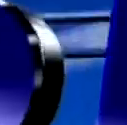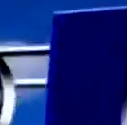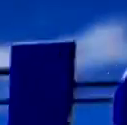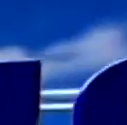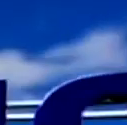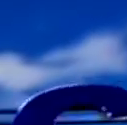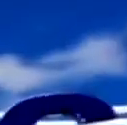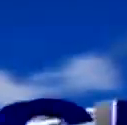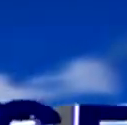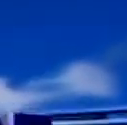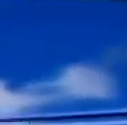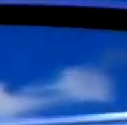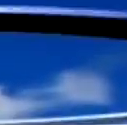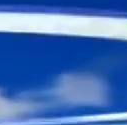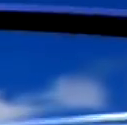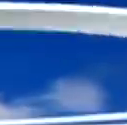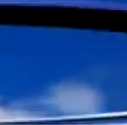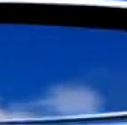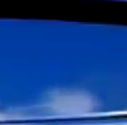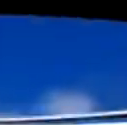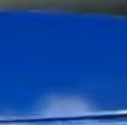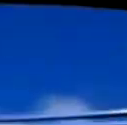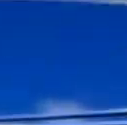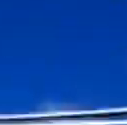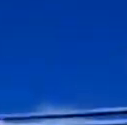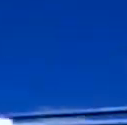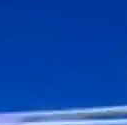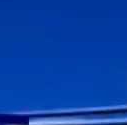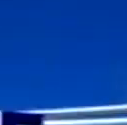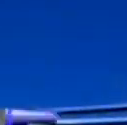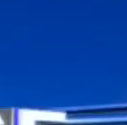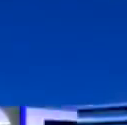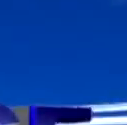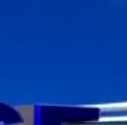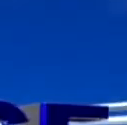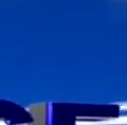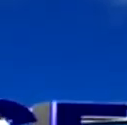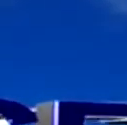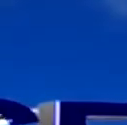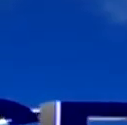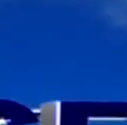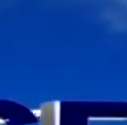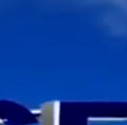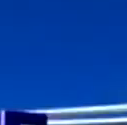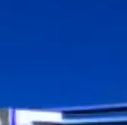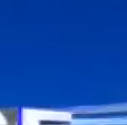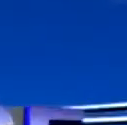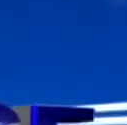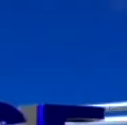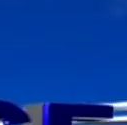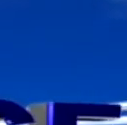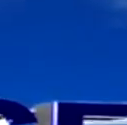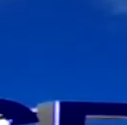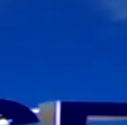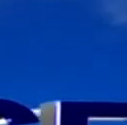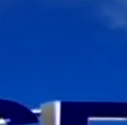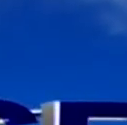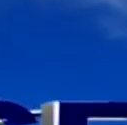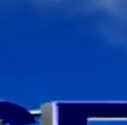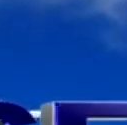live. There is a God. There is a God. He is alive. He is alive. In whom we live. In whom we live. And